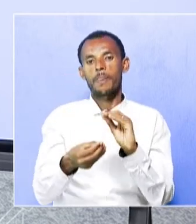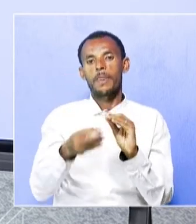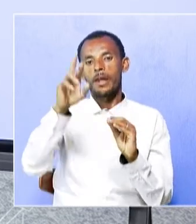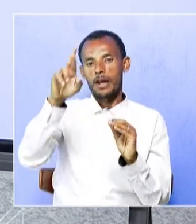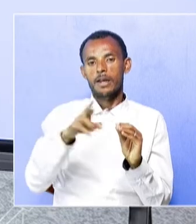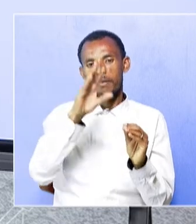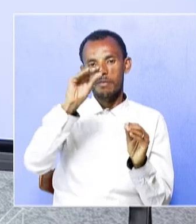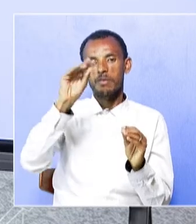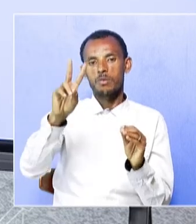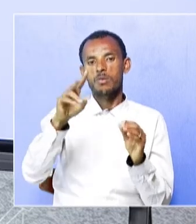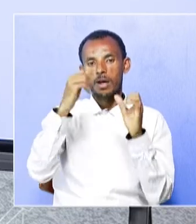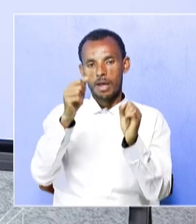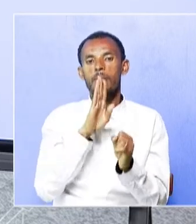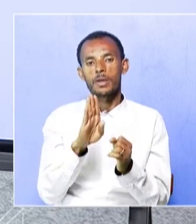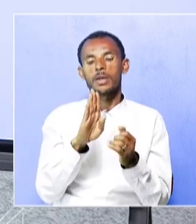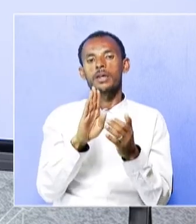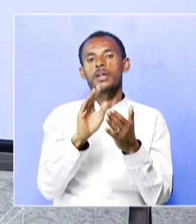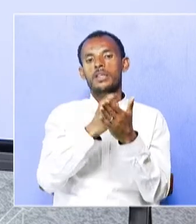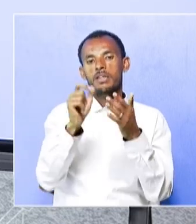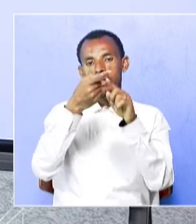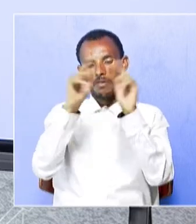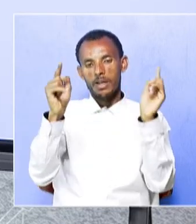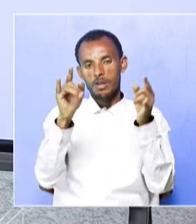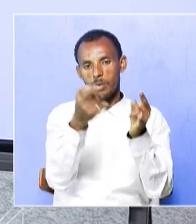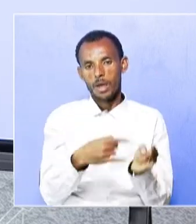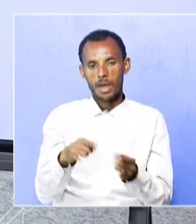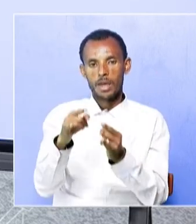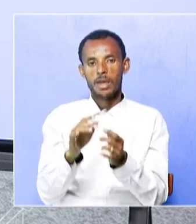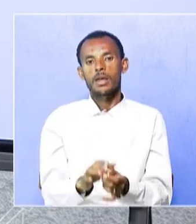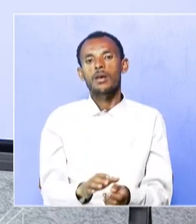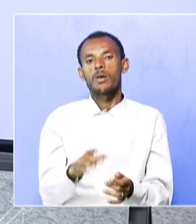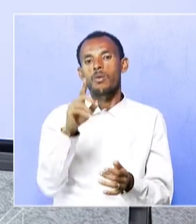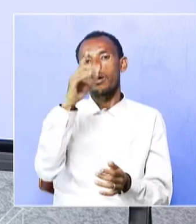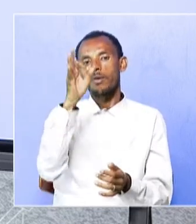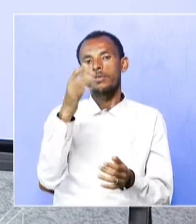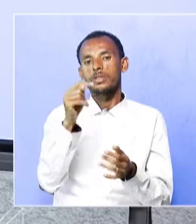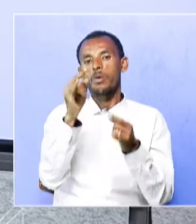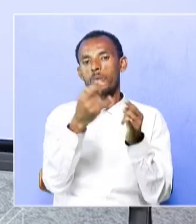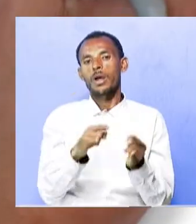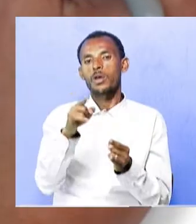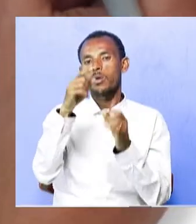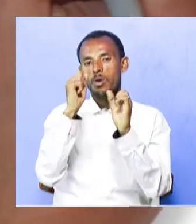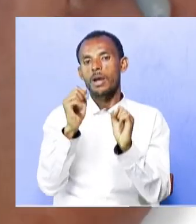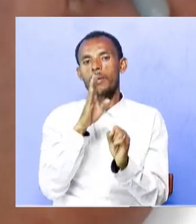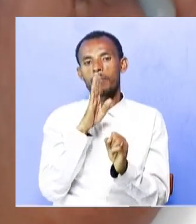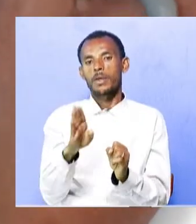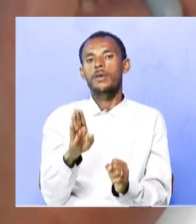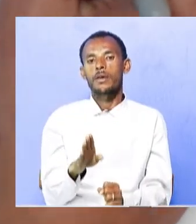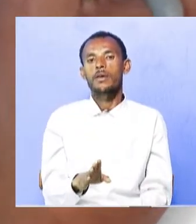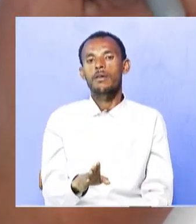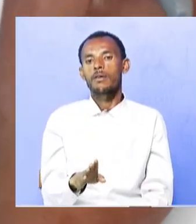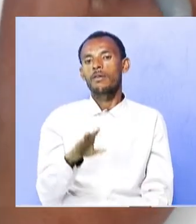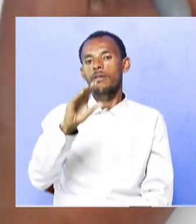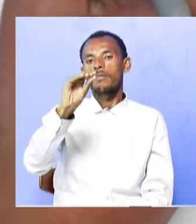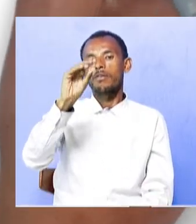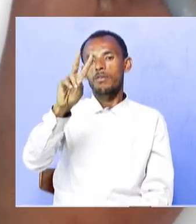Radical 52 can be written in a different ways. One of the way can be radical